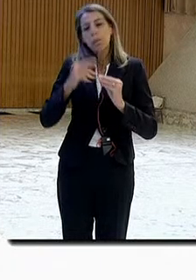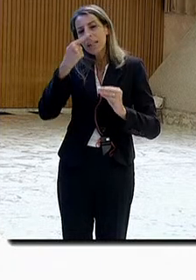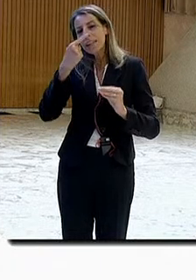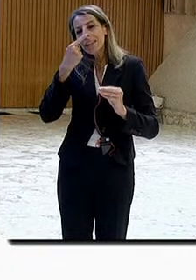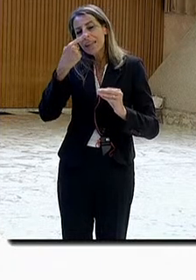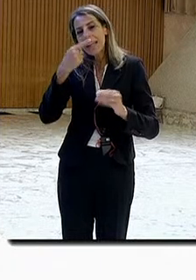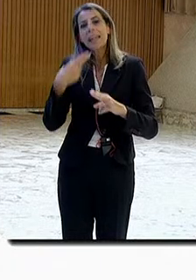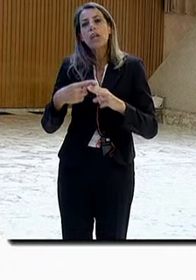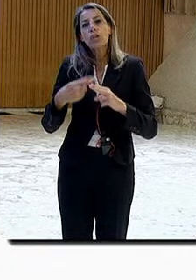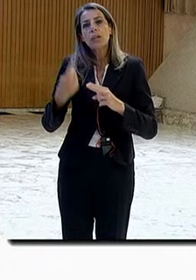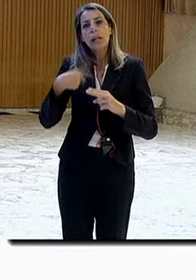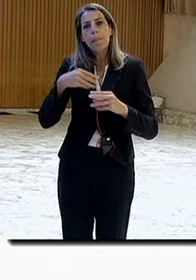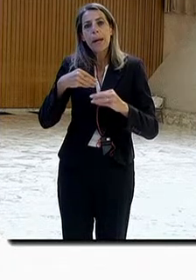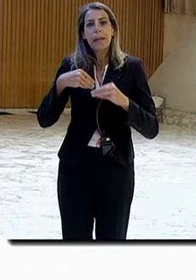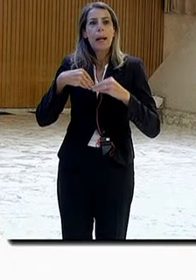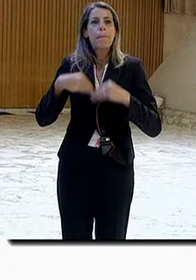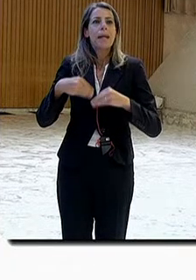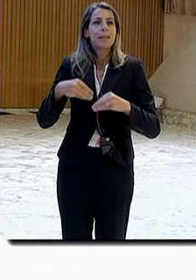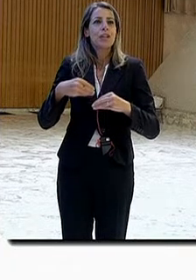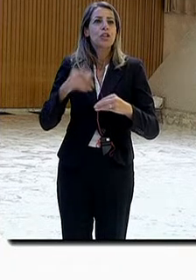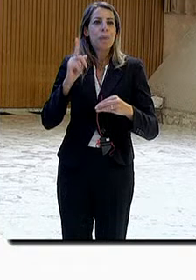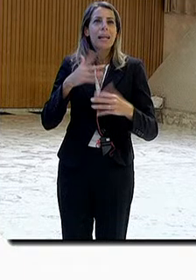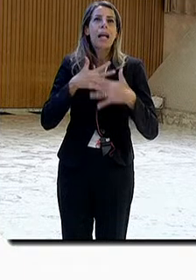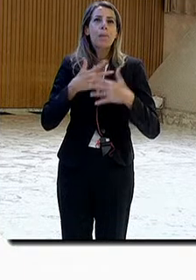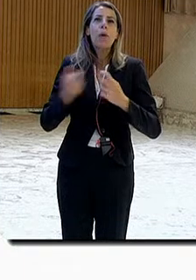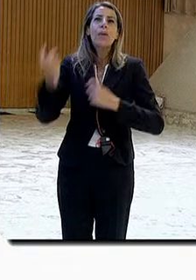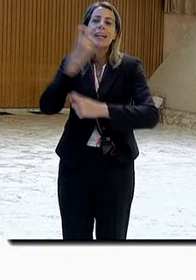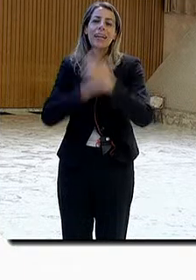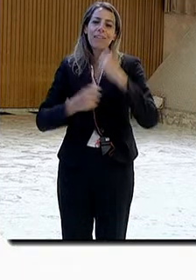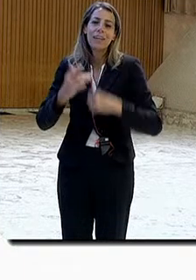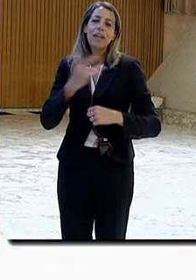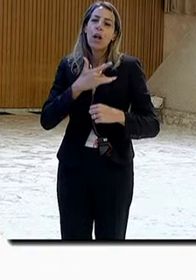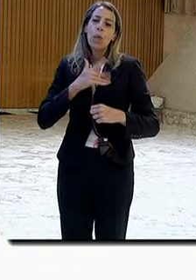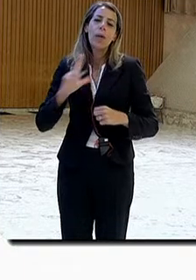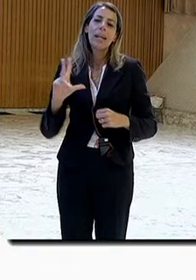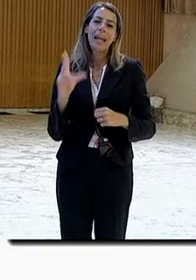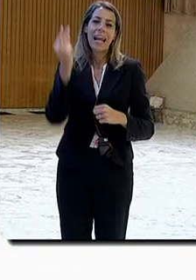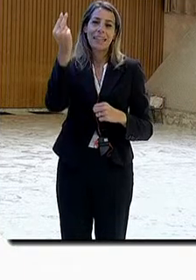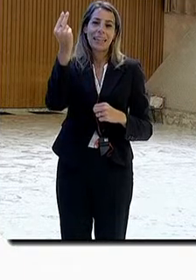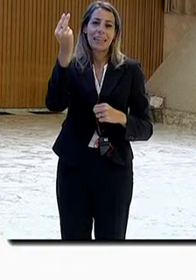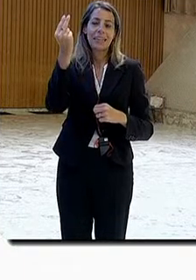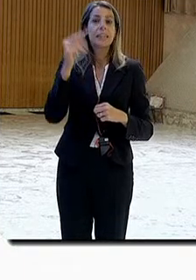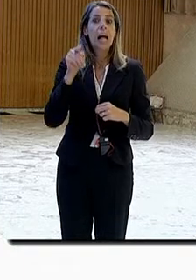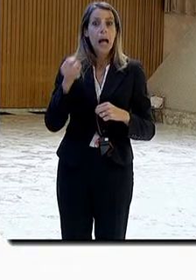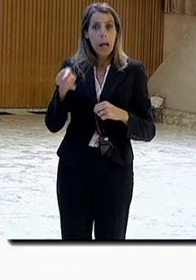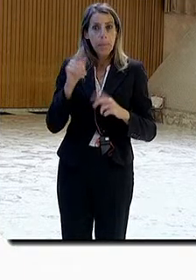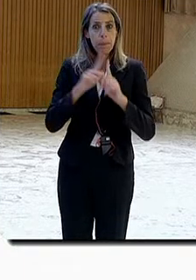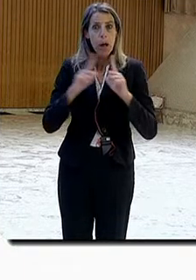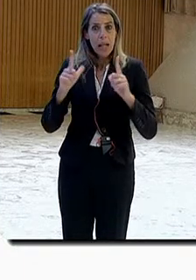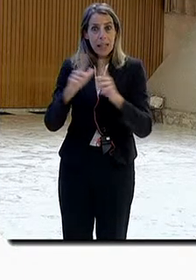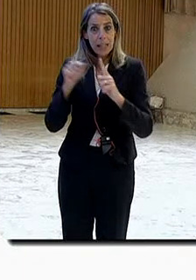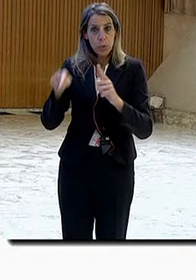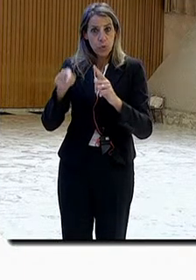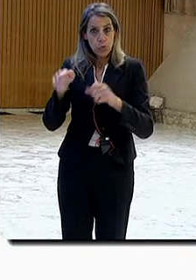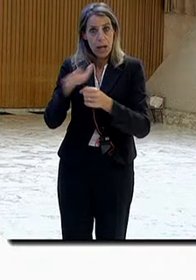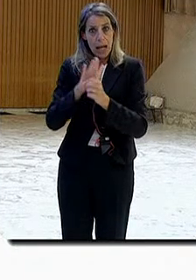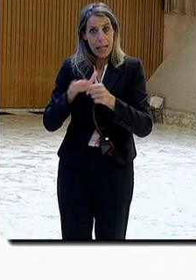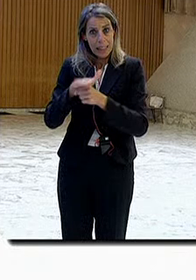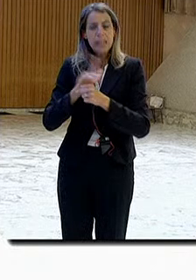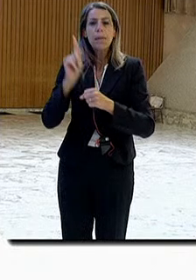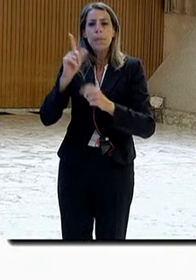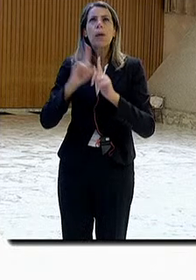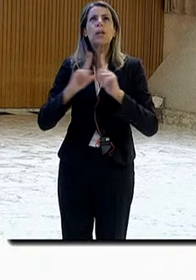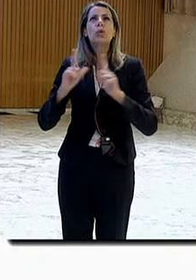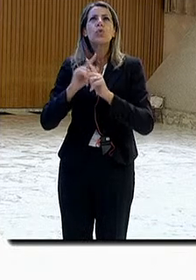We suggest that the liturgy of domestic church life is the primordial liturgy God instituted to heal the damage